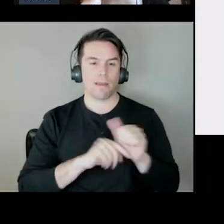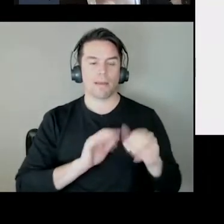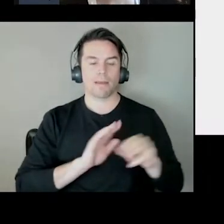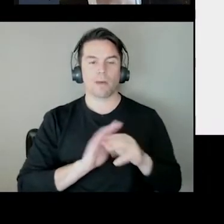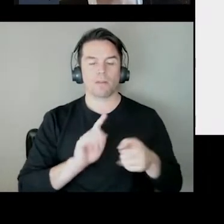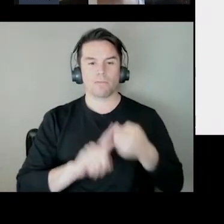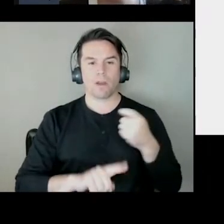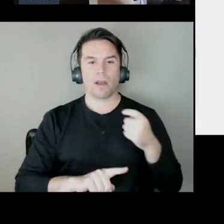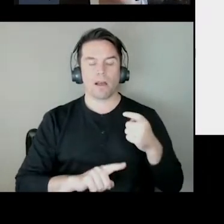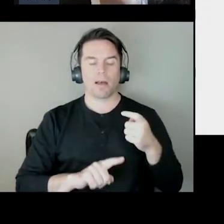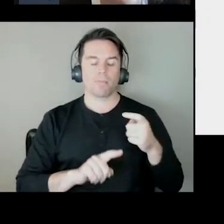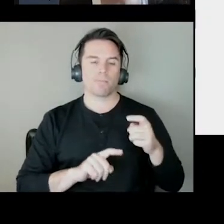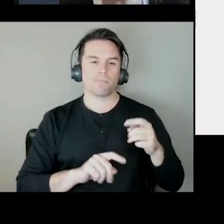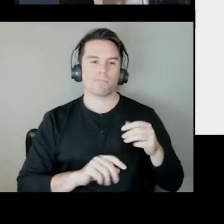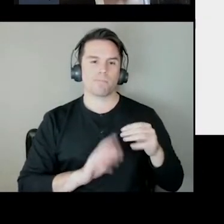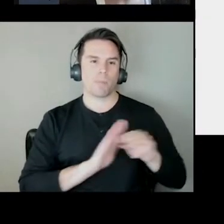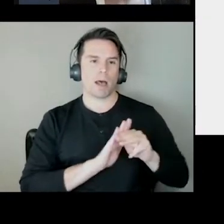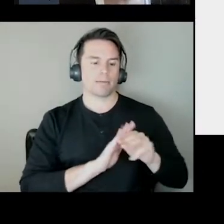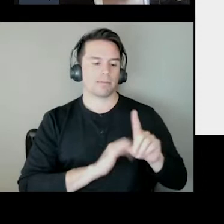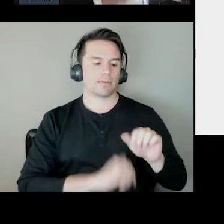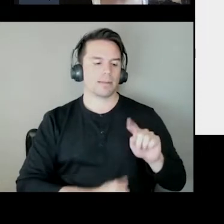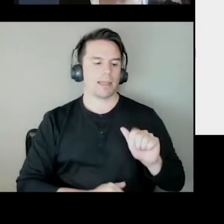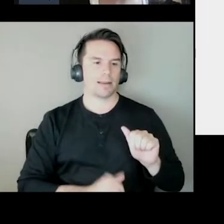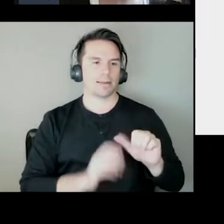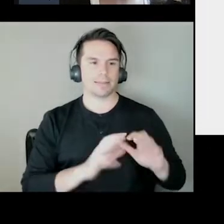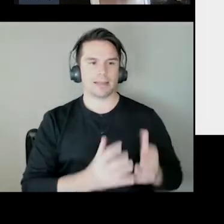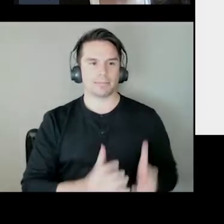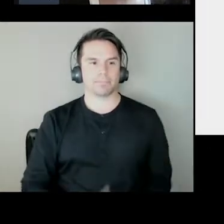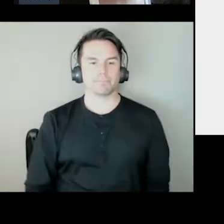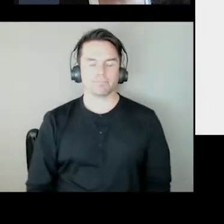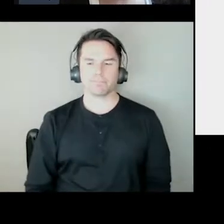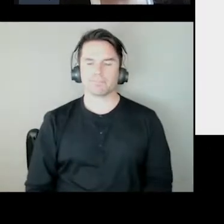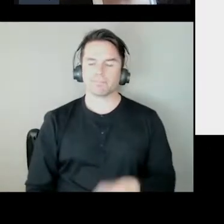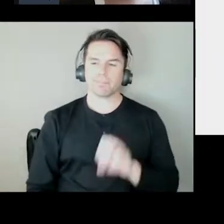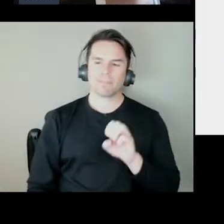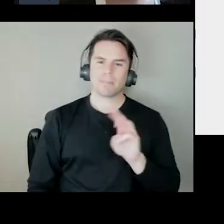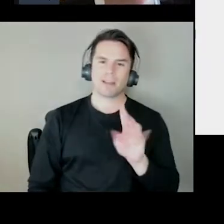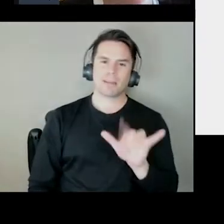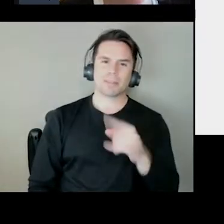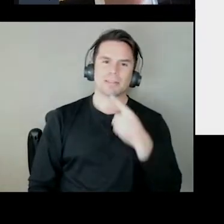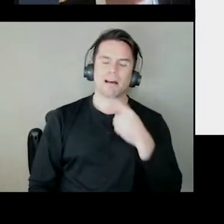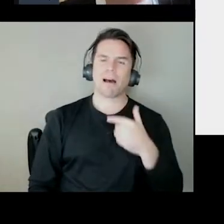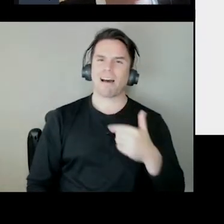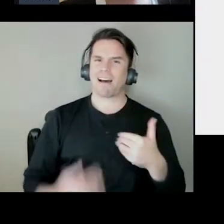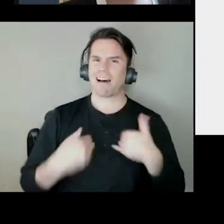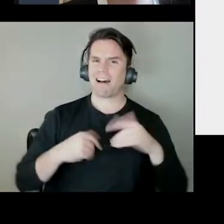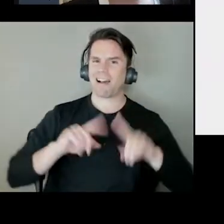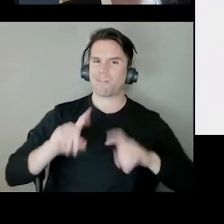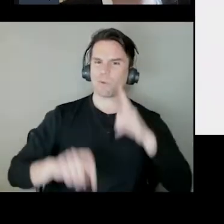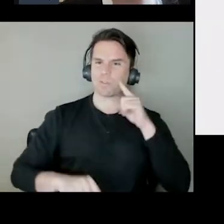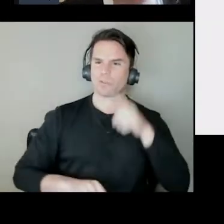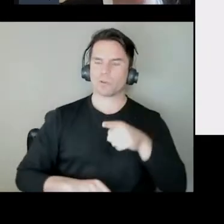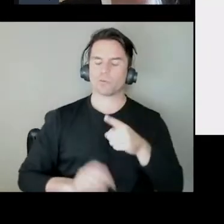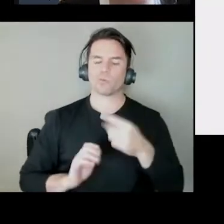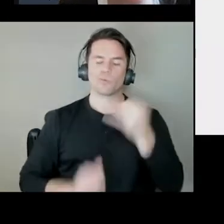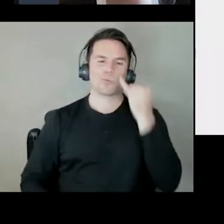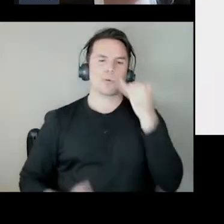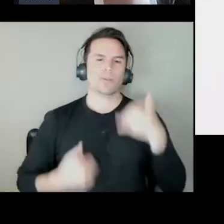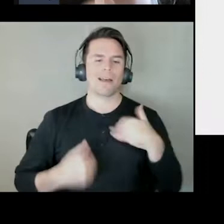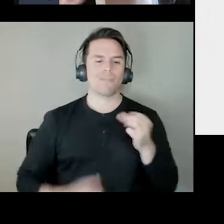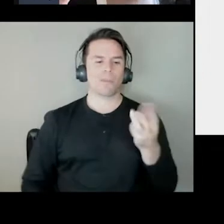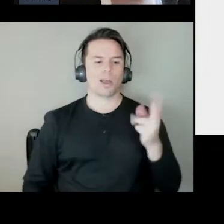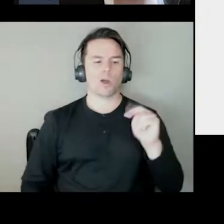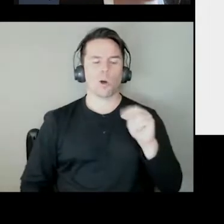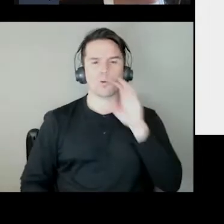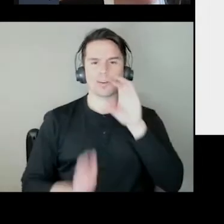dataset. So, Conwell, I have a question for you. So let's say I have my own image, and let's say this is a Docker container